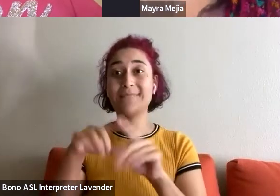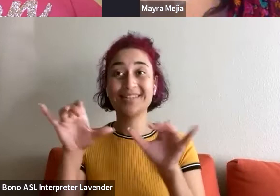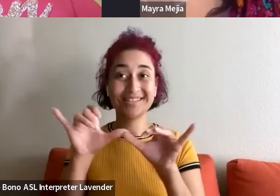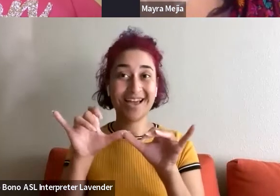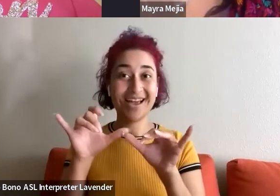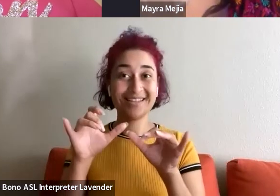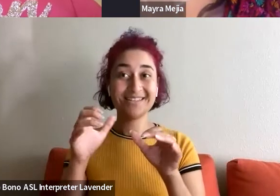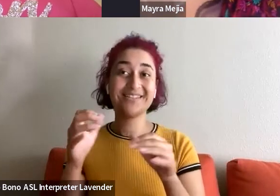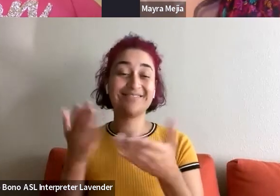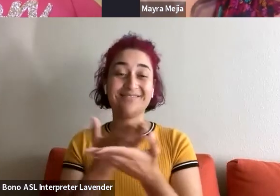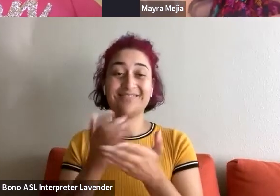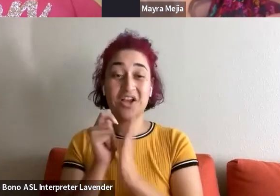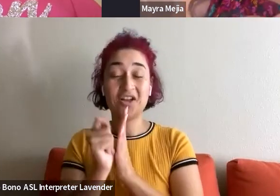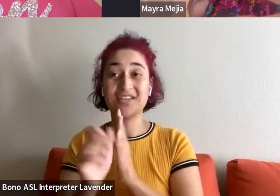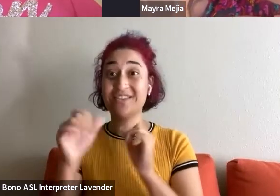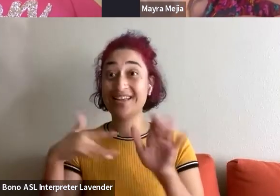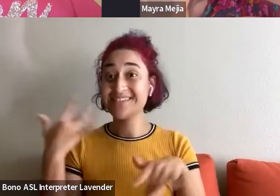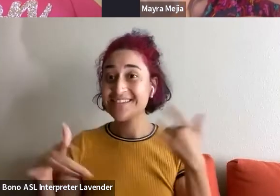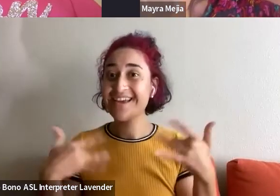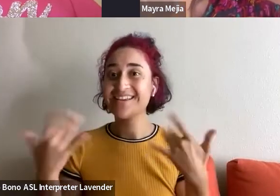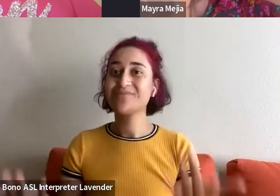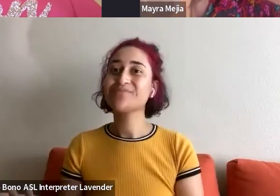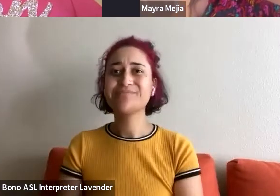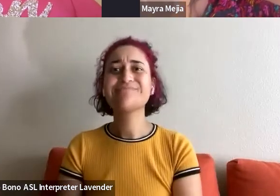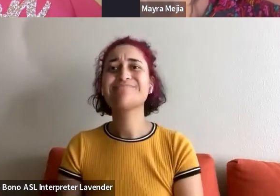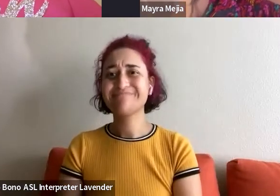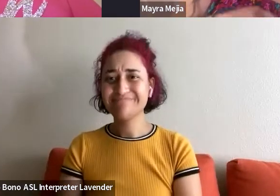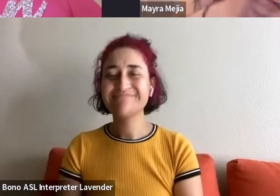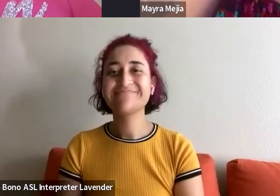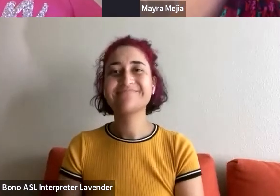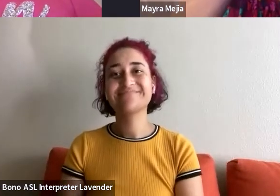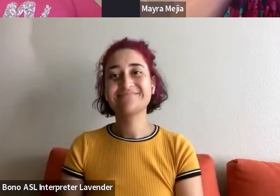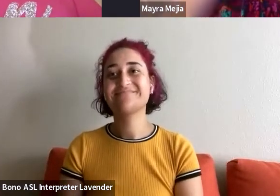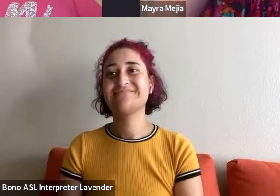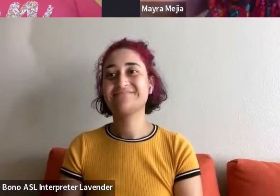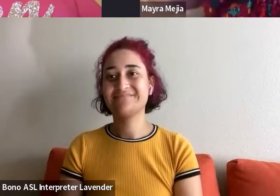exciting. That's very exciting. Yeah. Oh, wow. Excited for that. And that's like,